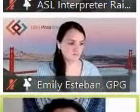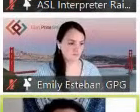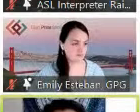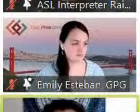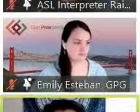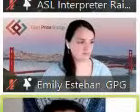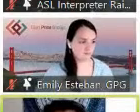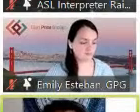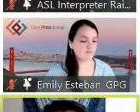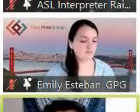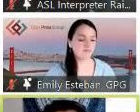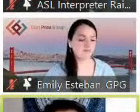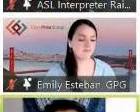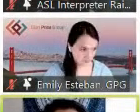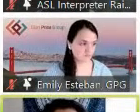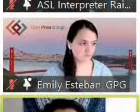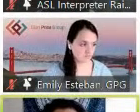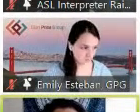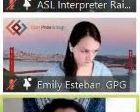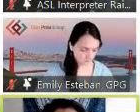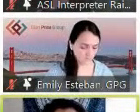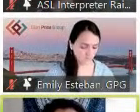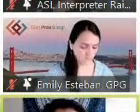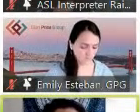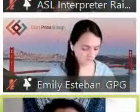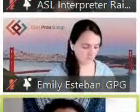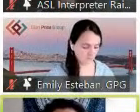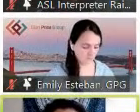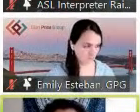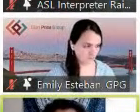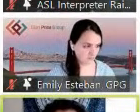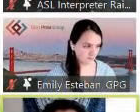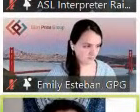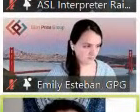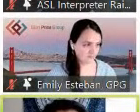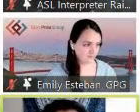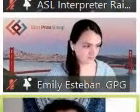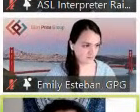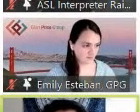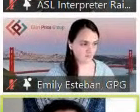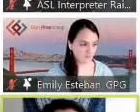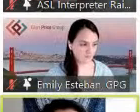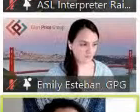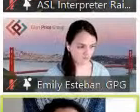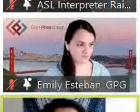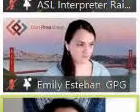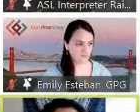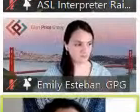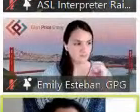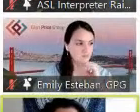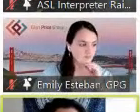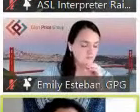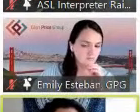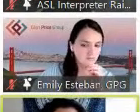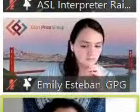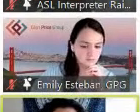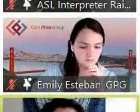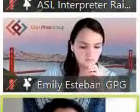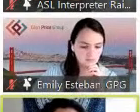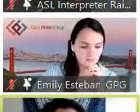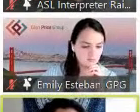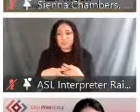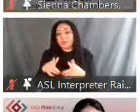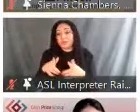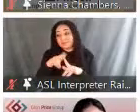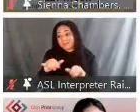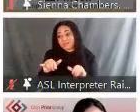doesn't speak English at home, many times it's really hard to get information about programs. And at the same time, so it's the families having